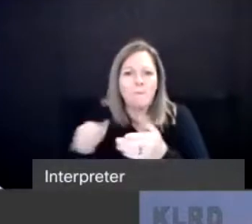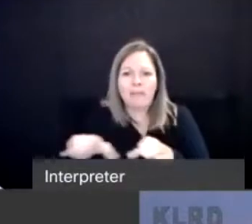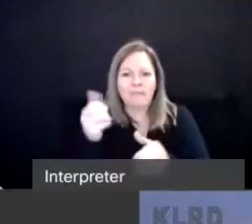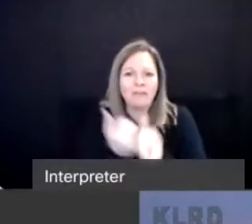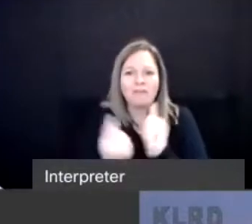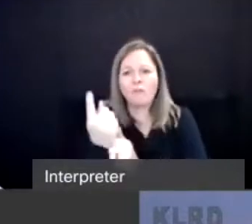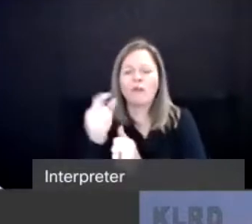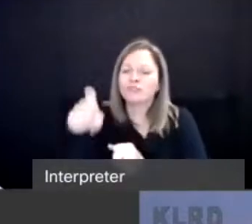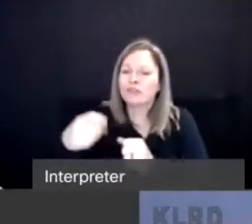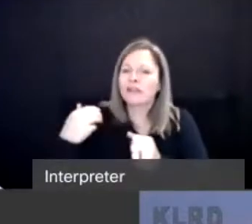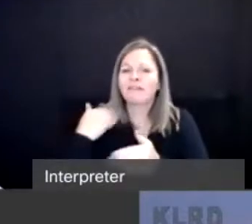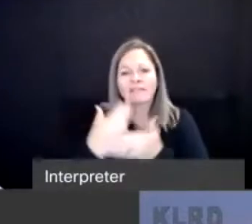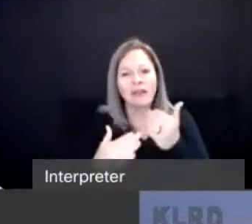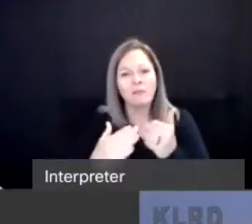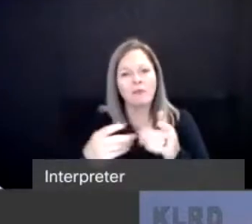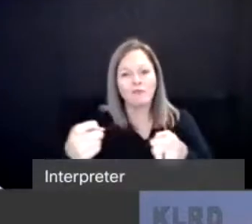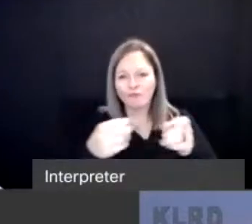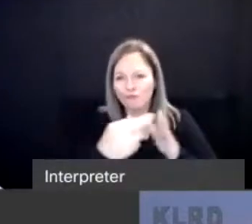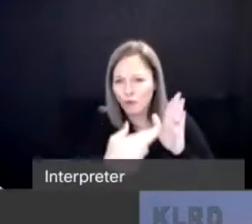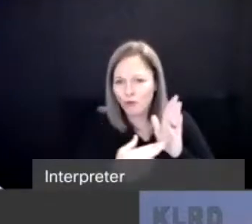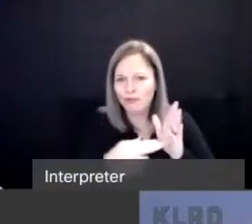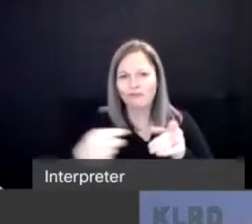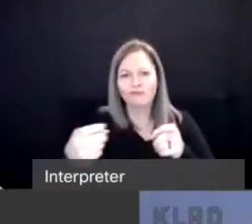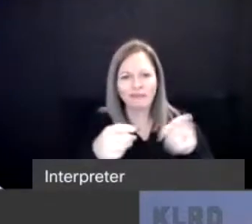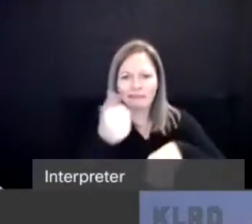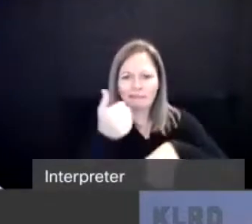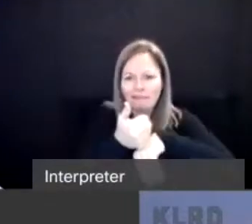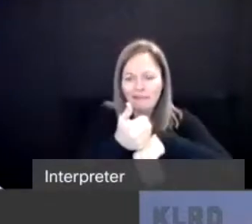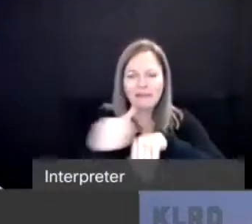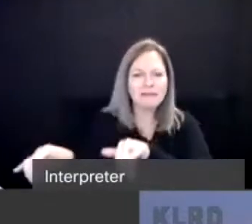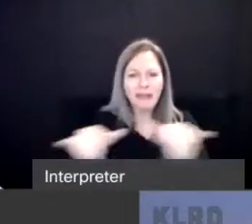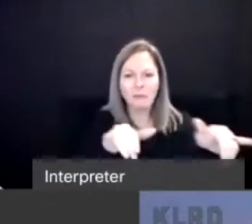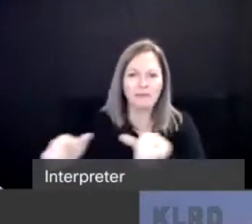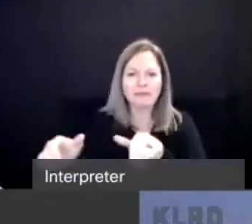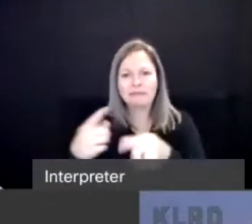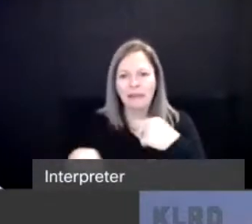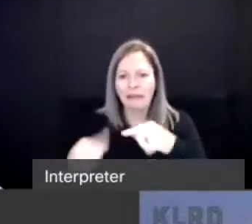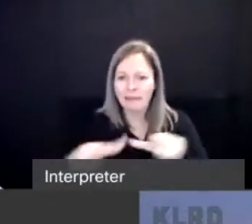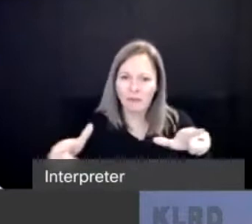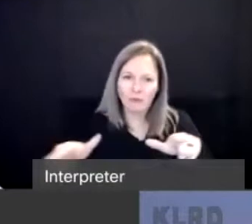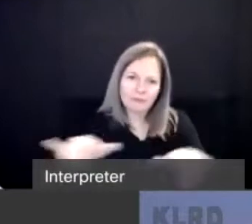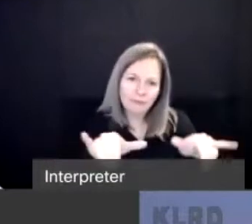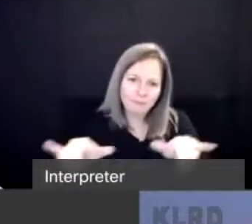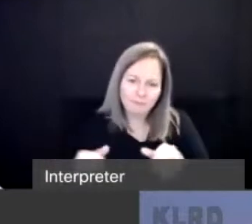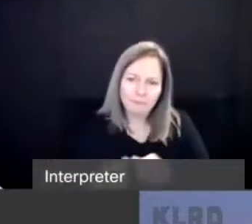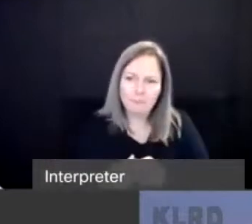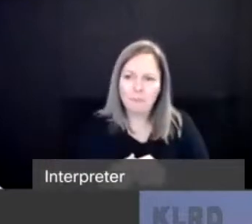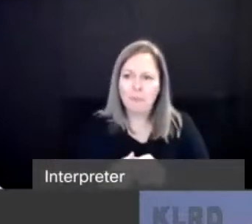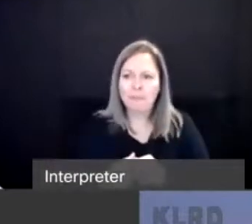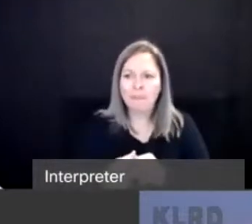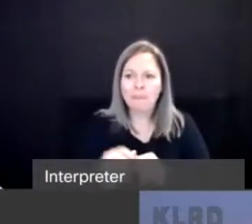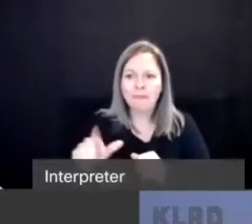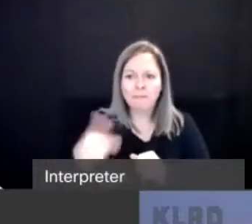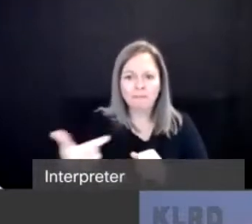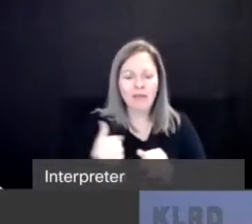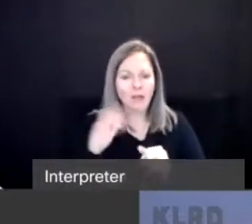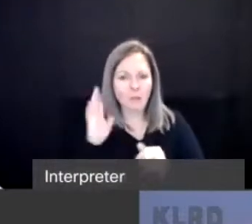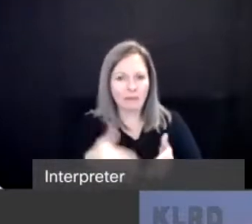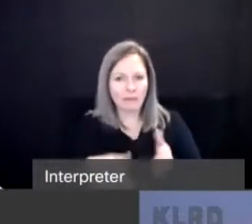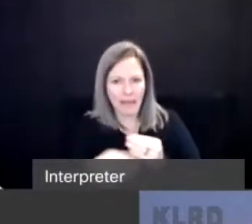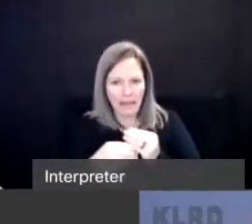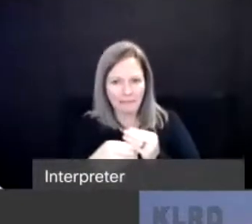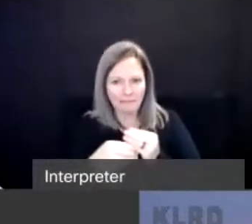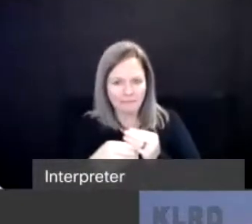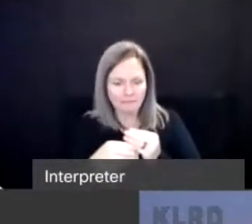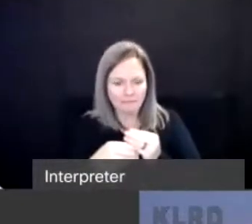place for it. And the same is true for sign language. And I will simply add this. When